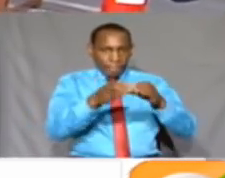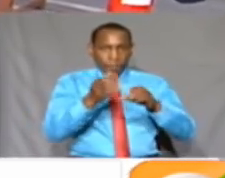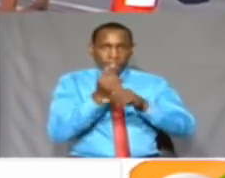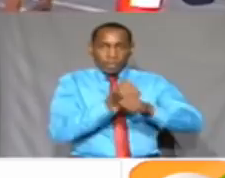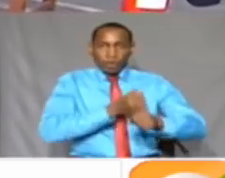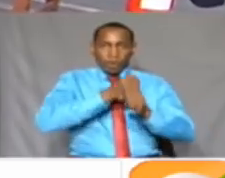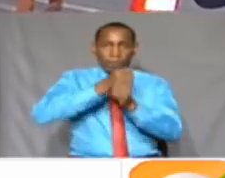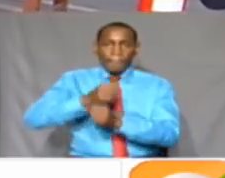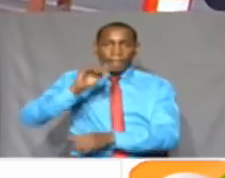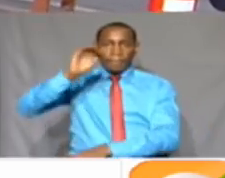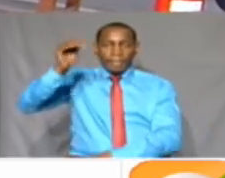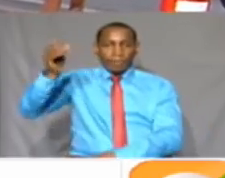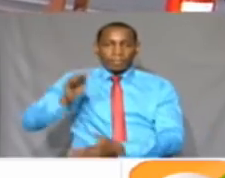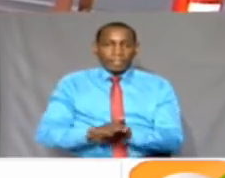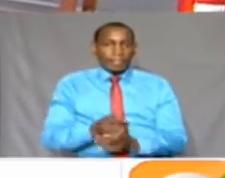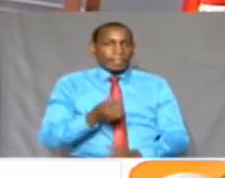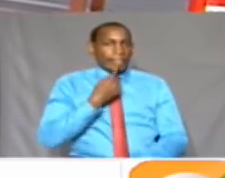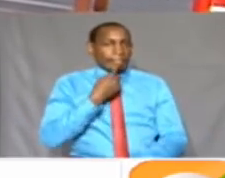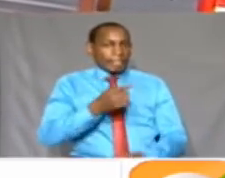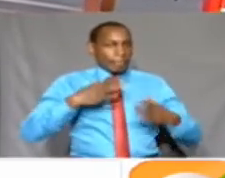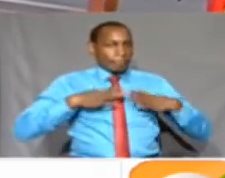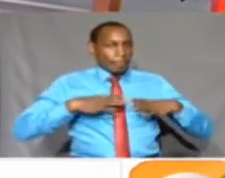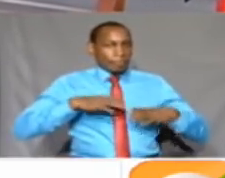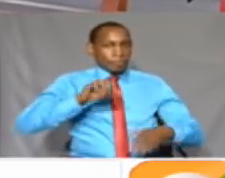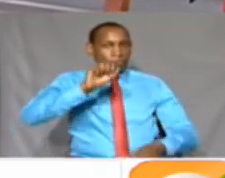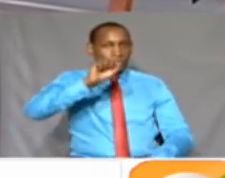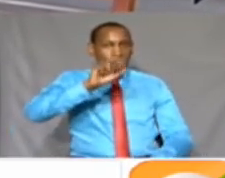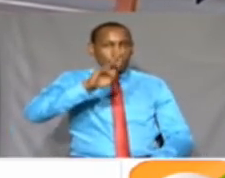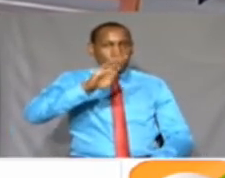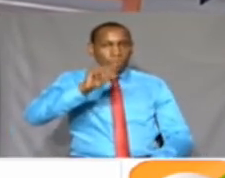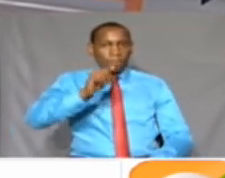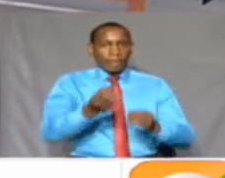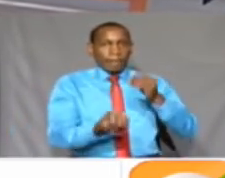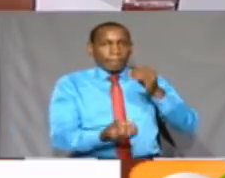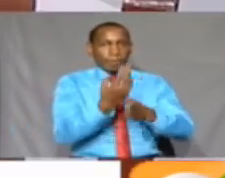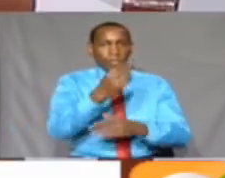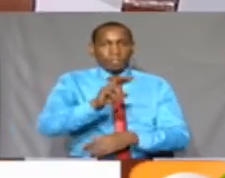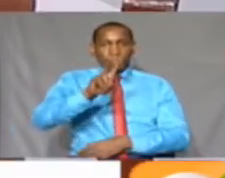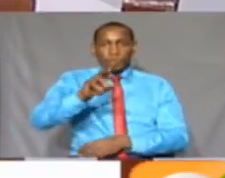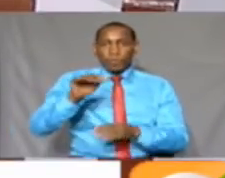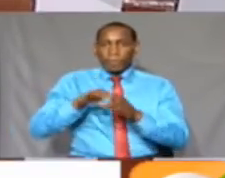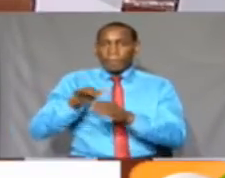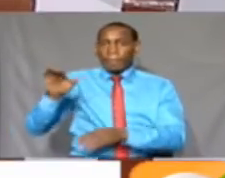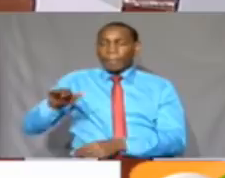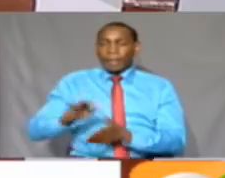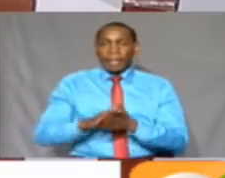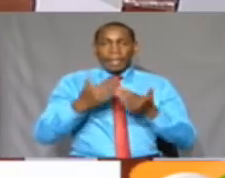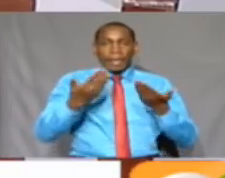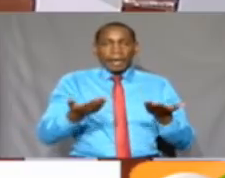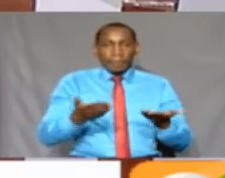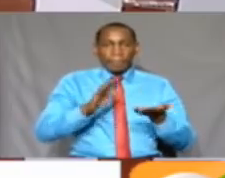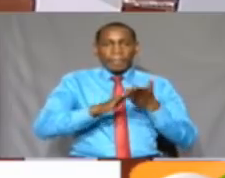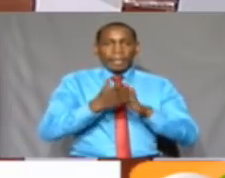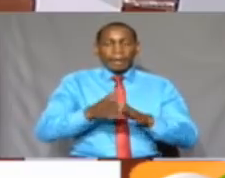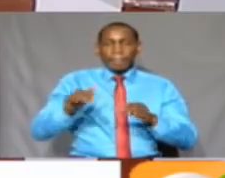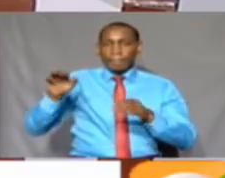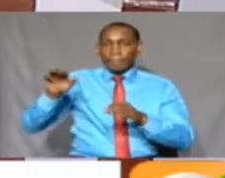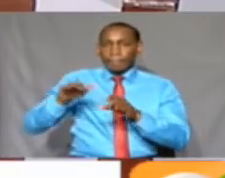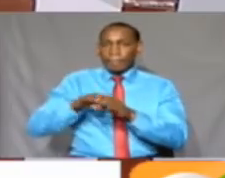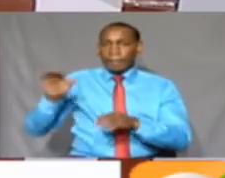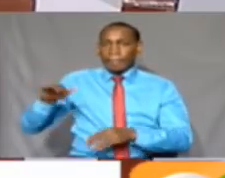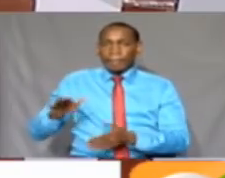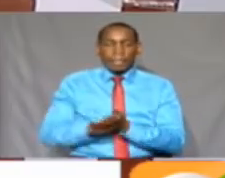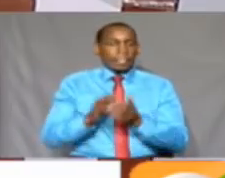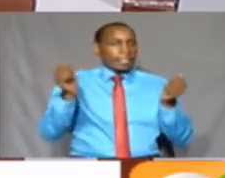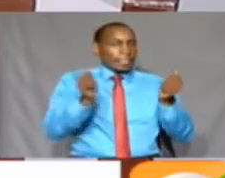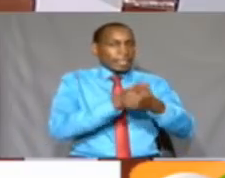So you tell the Subas you are producing 2 MPs. When will a Suba become a member of parliament in Homa Bay County? Never.